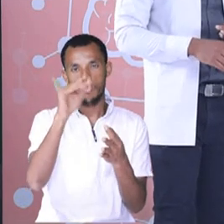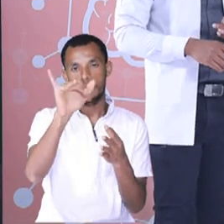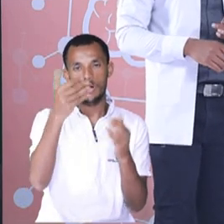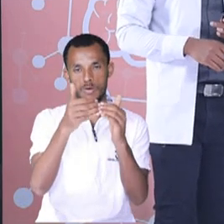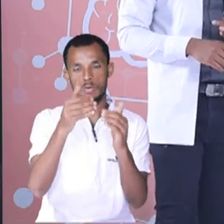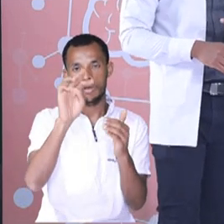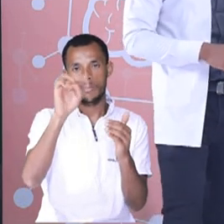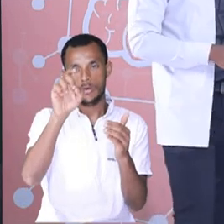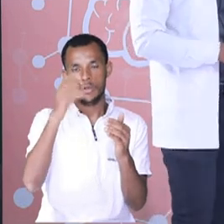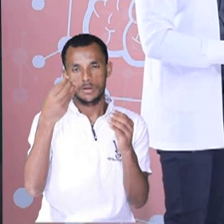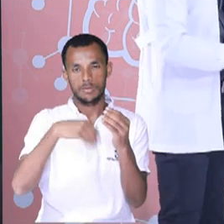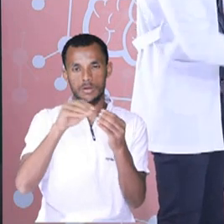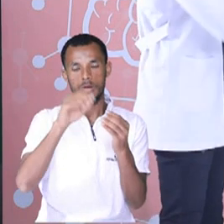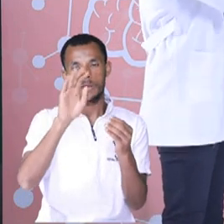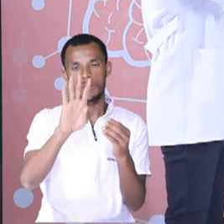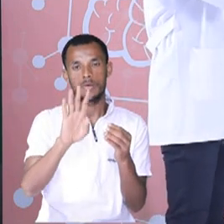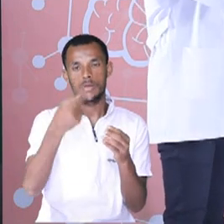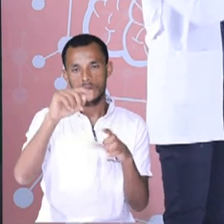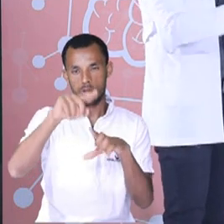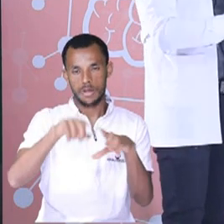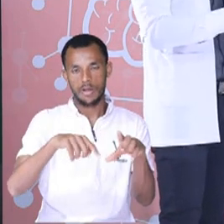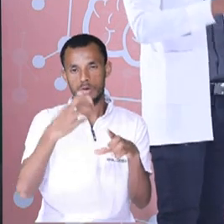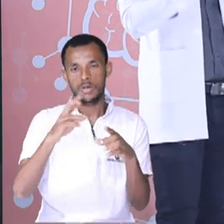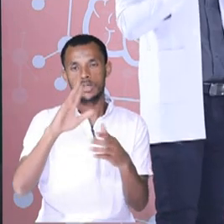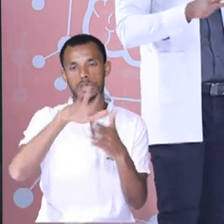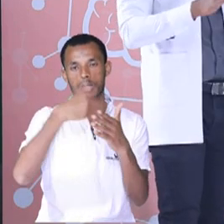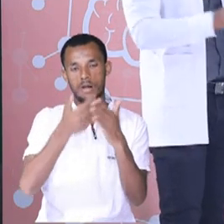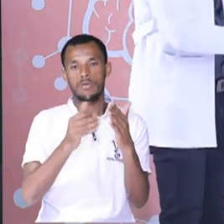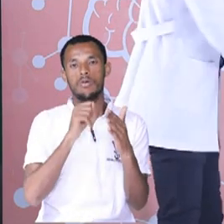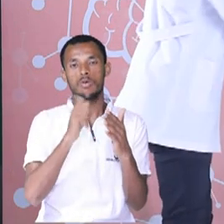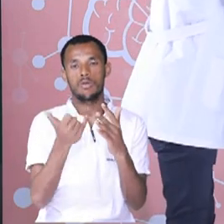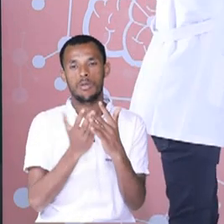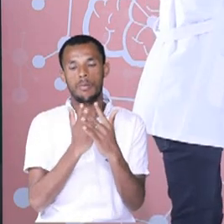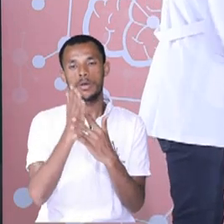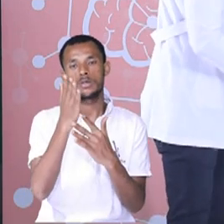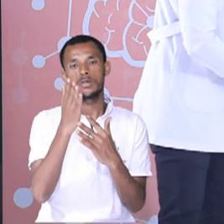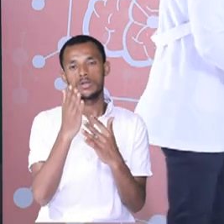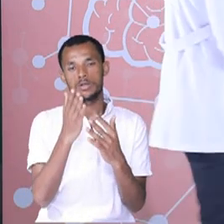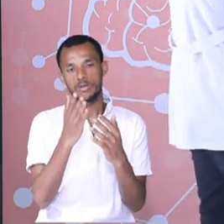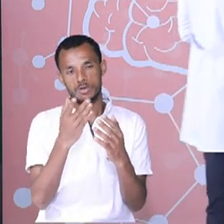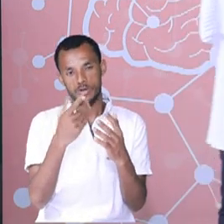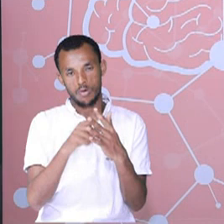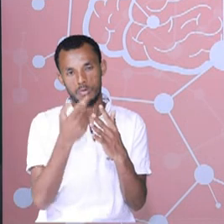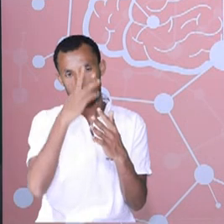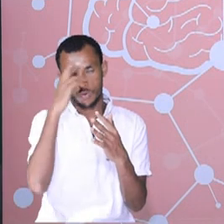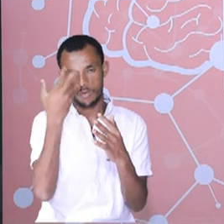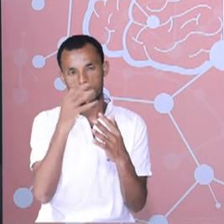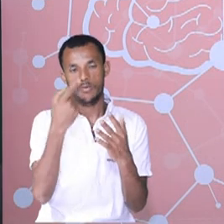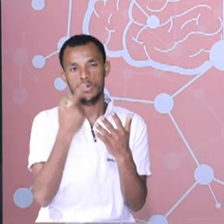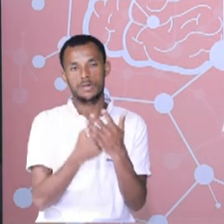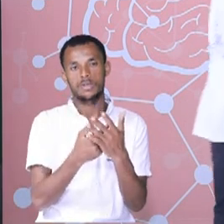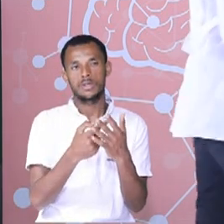is equal to mx plus b, the line or the graph is not passing through the origin because of